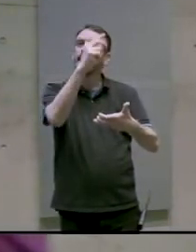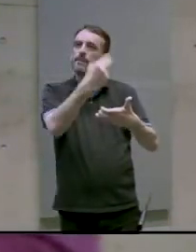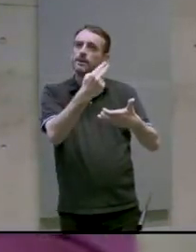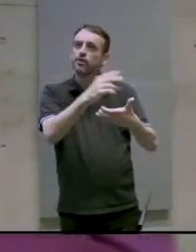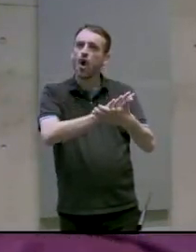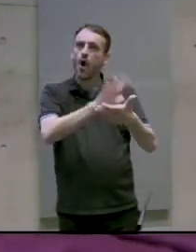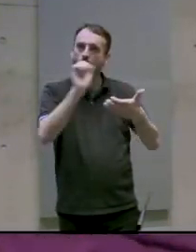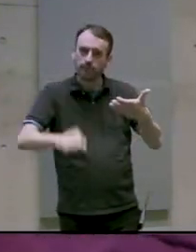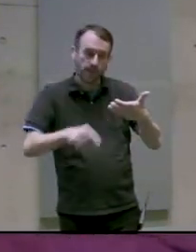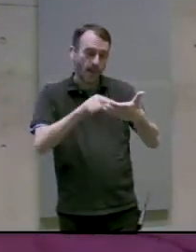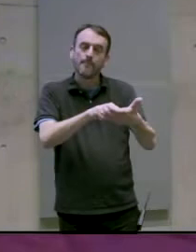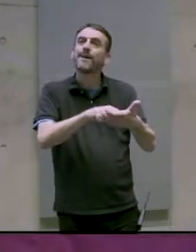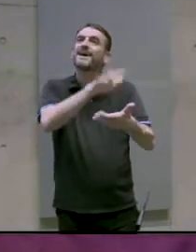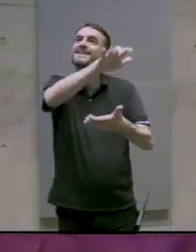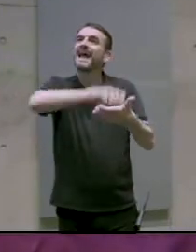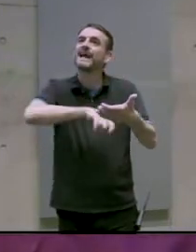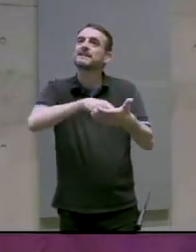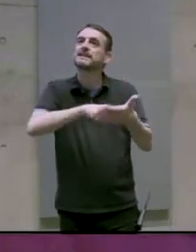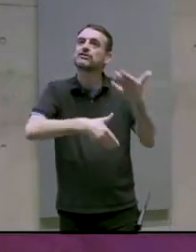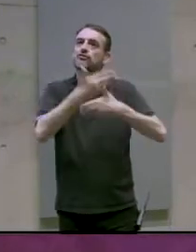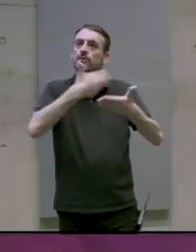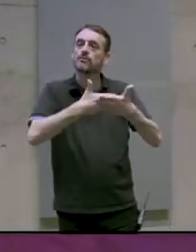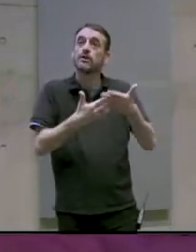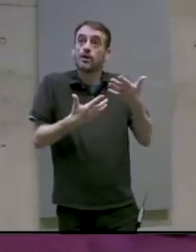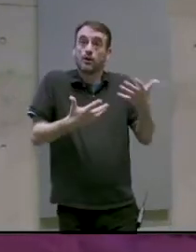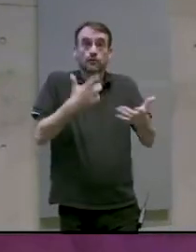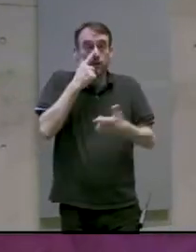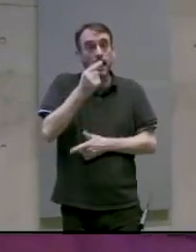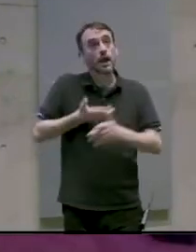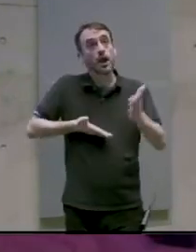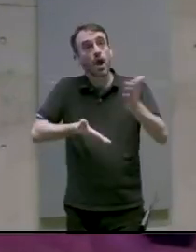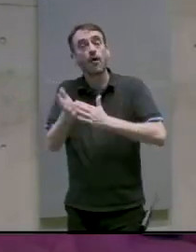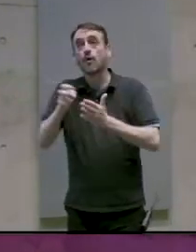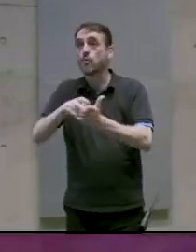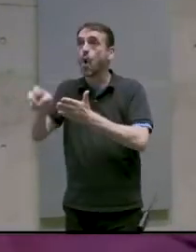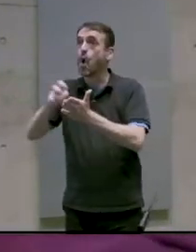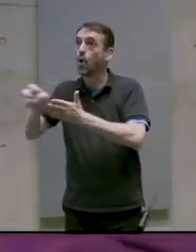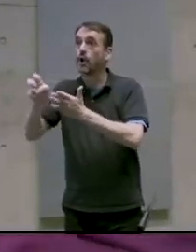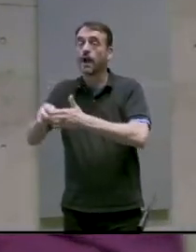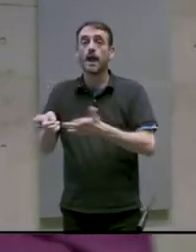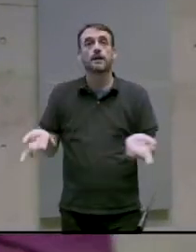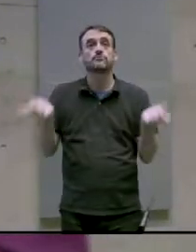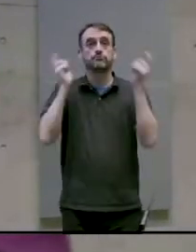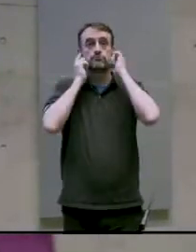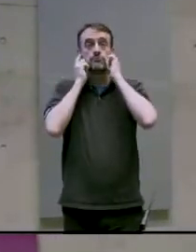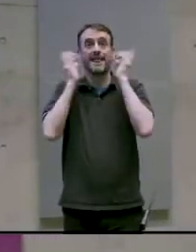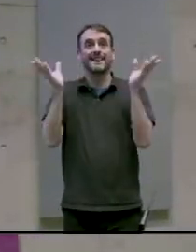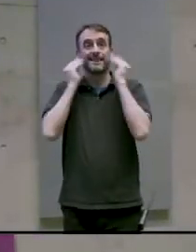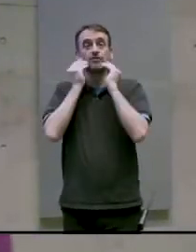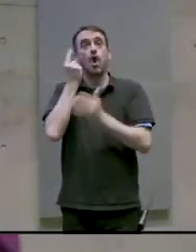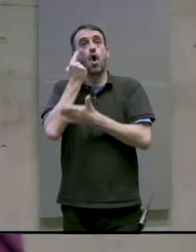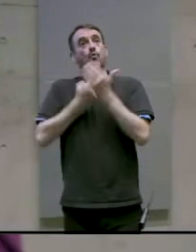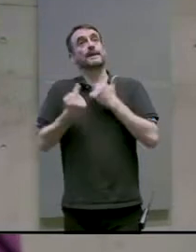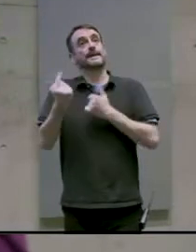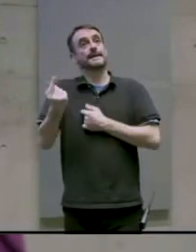just a podcast and be just talking. So put your headphones in, go for a walk, and you could play it because it will give you descriptions. So, and it was partly